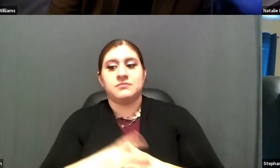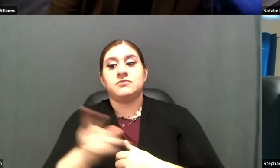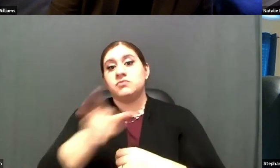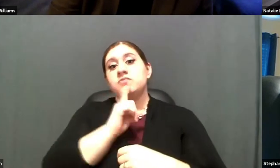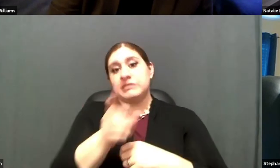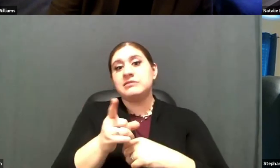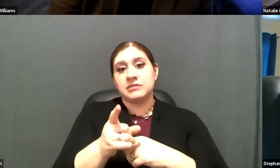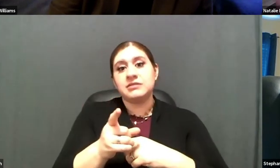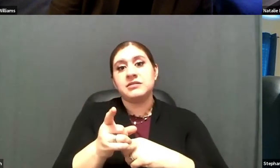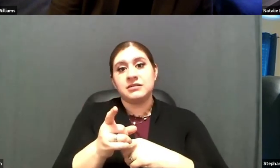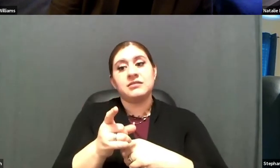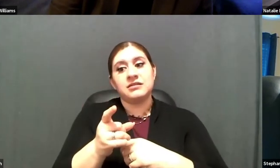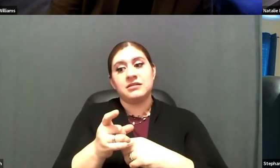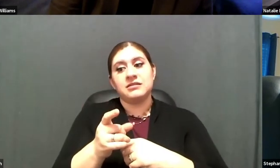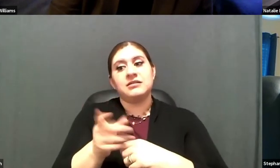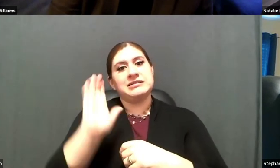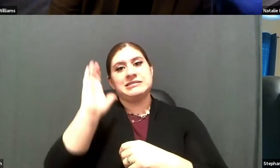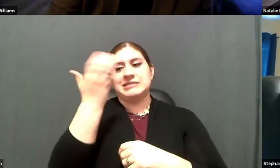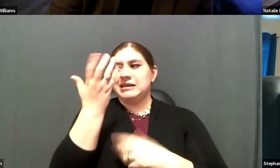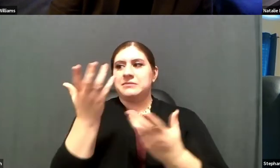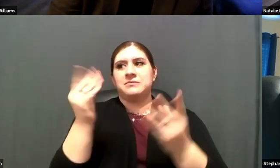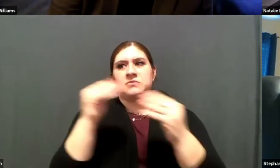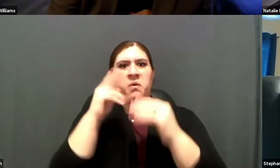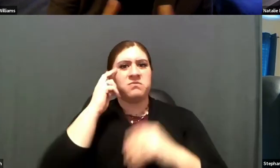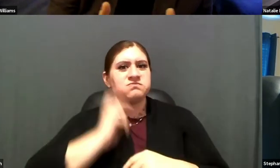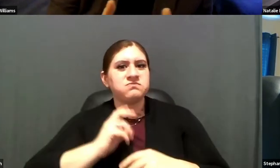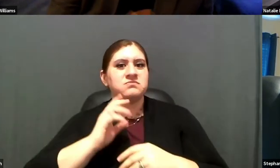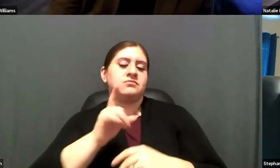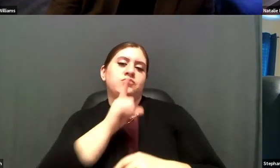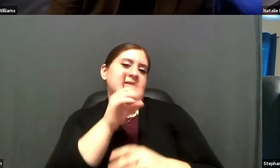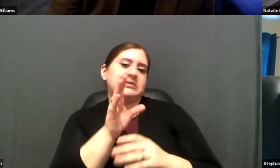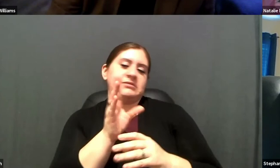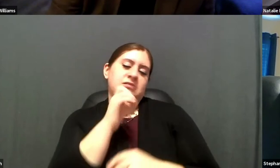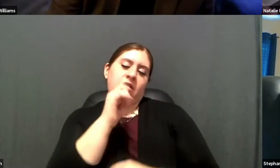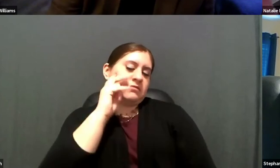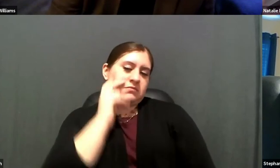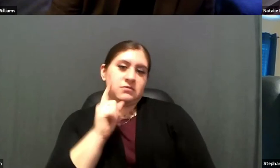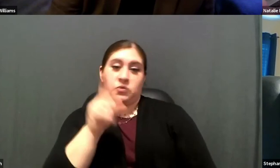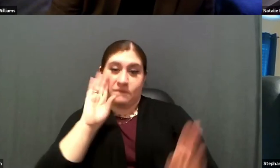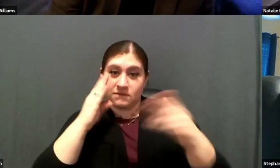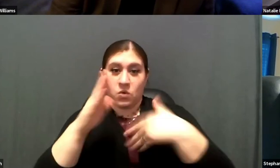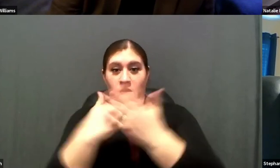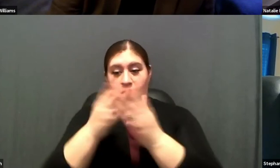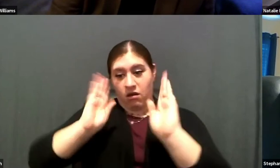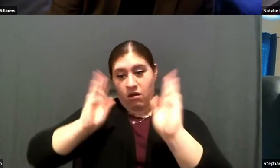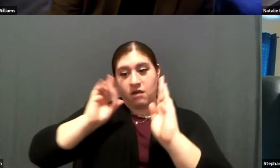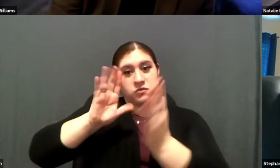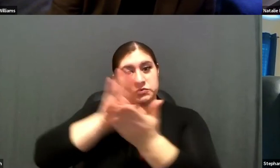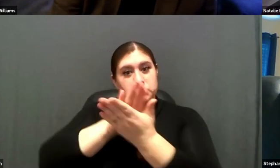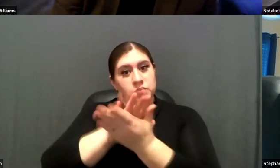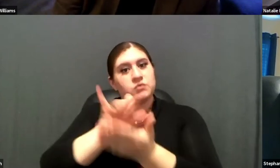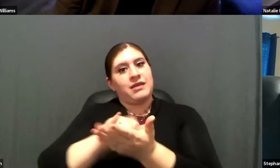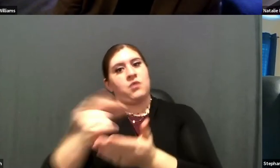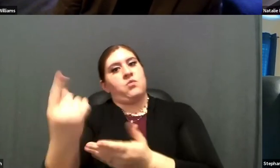it really probably sounds a lot more tough than it really is because you're focusing all of your attention for school on this